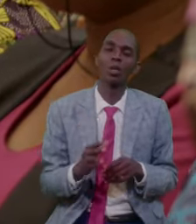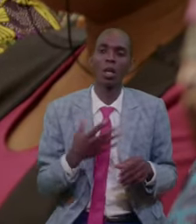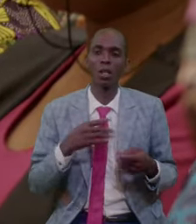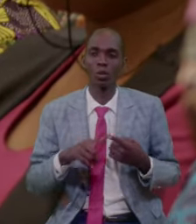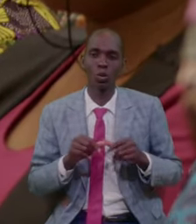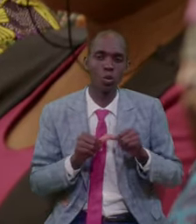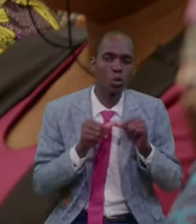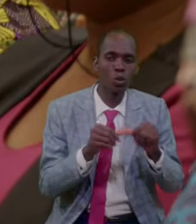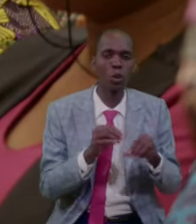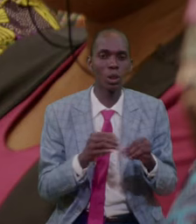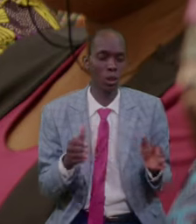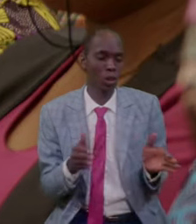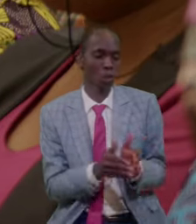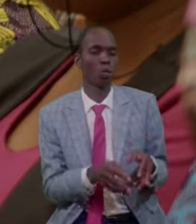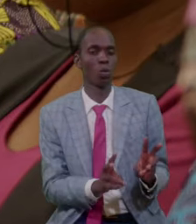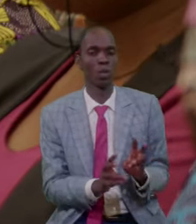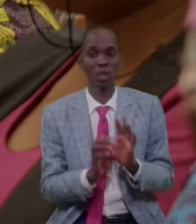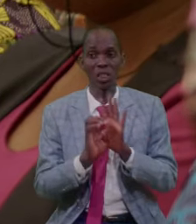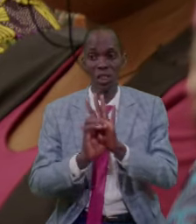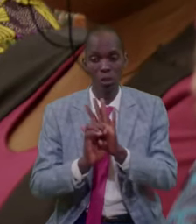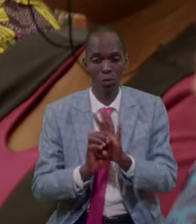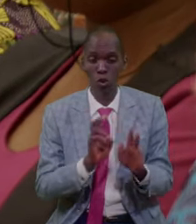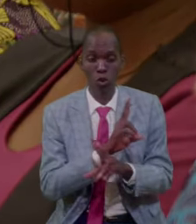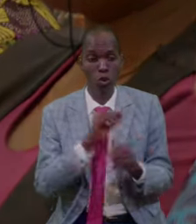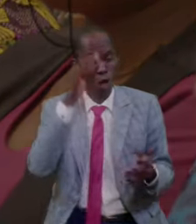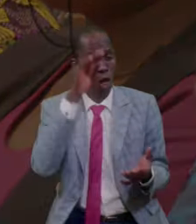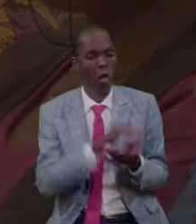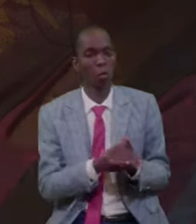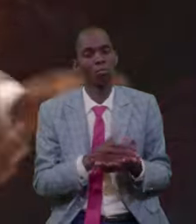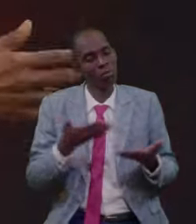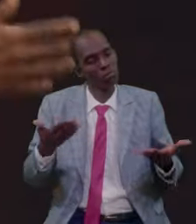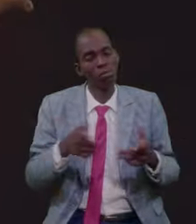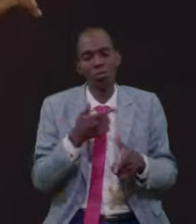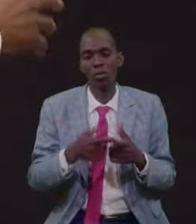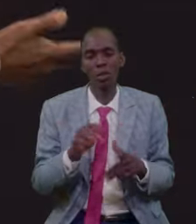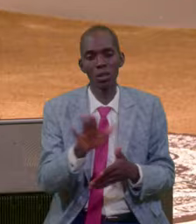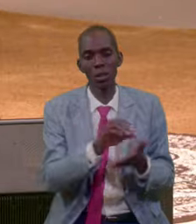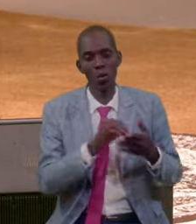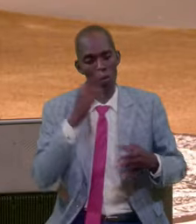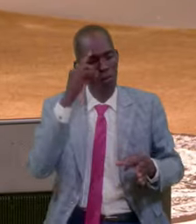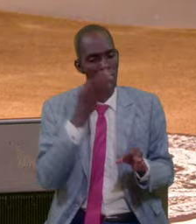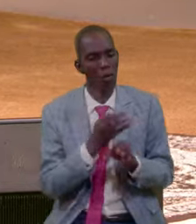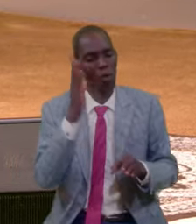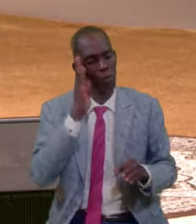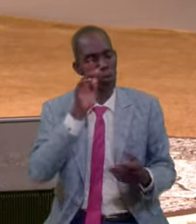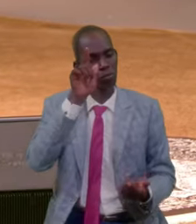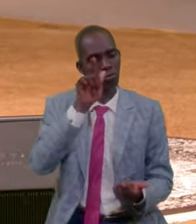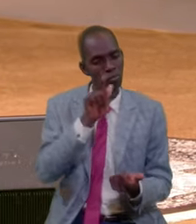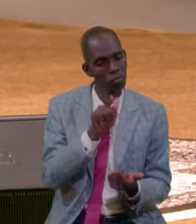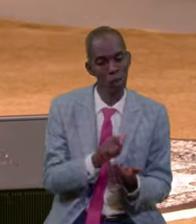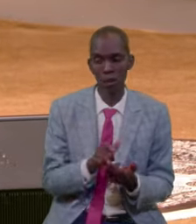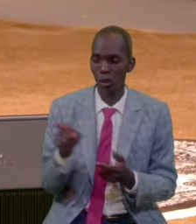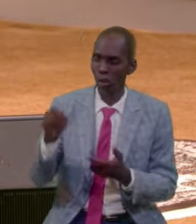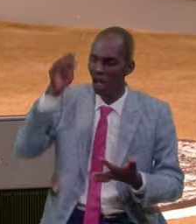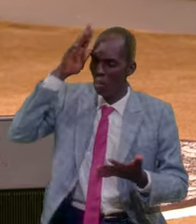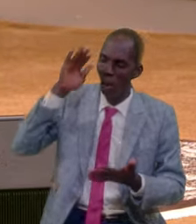no husband yet, and then their faith will begin to shake. There's no wife yet, their faith